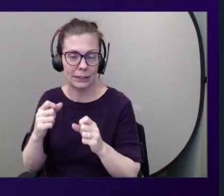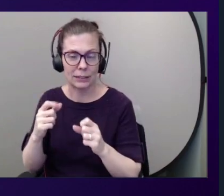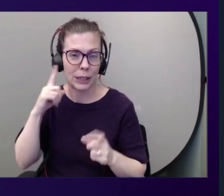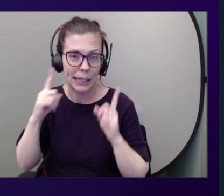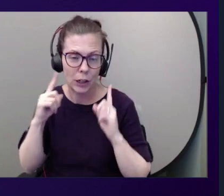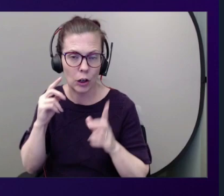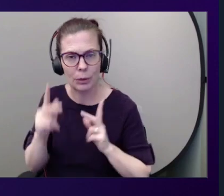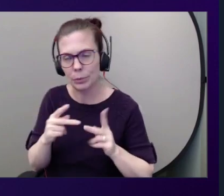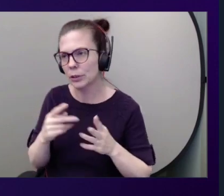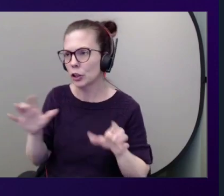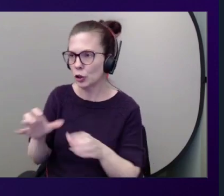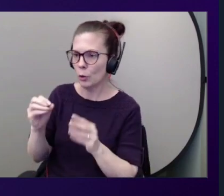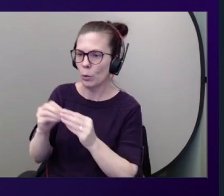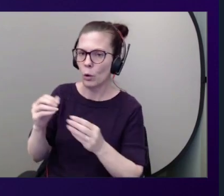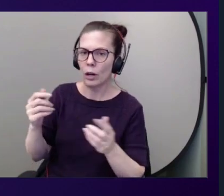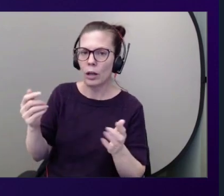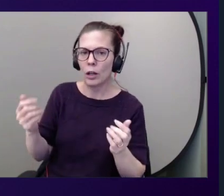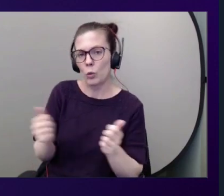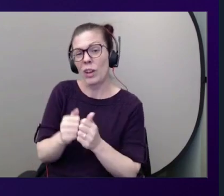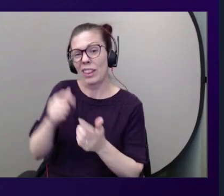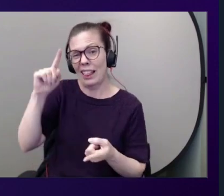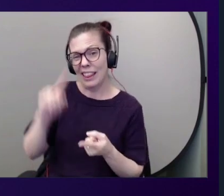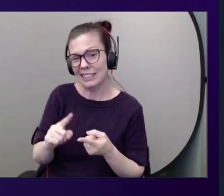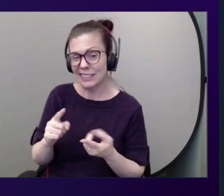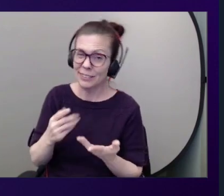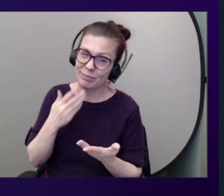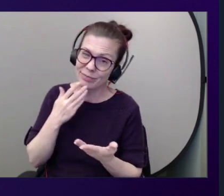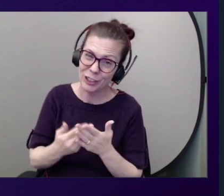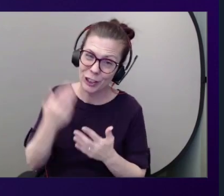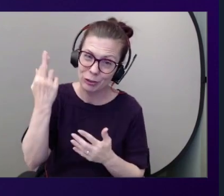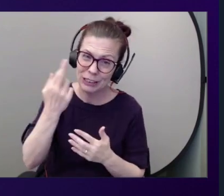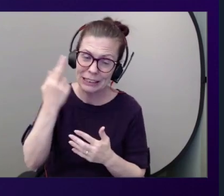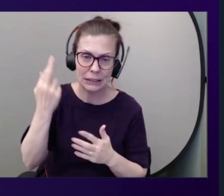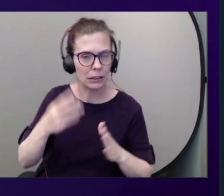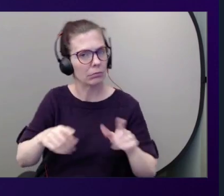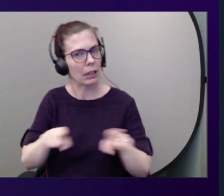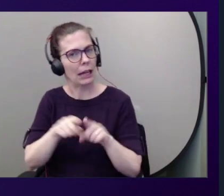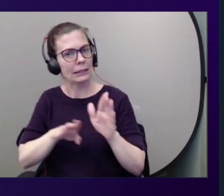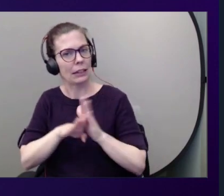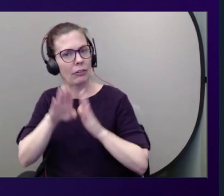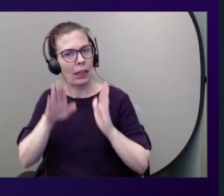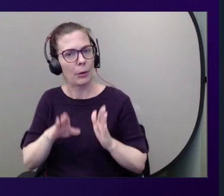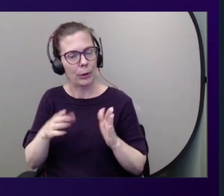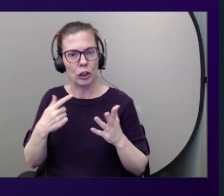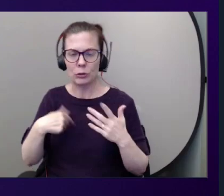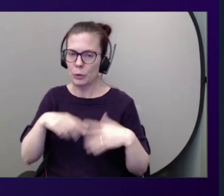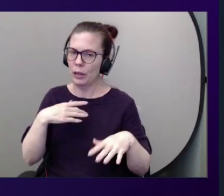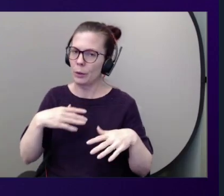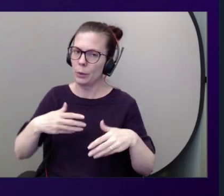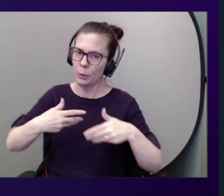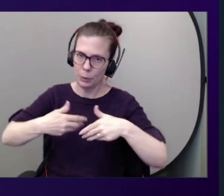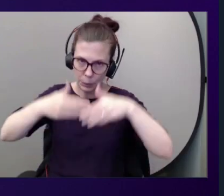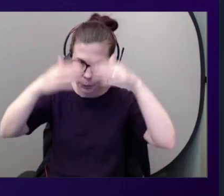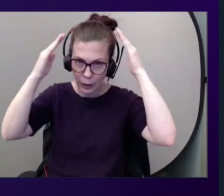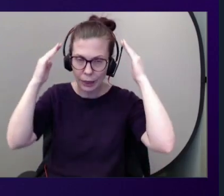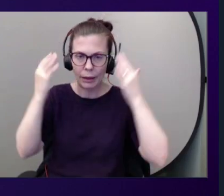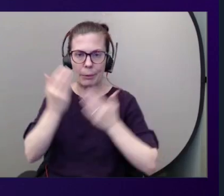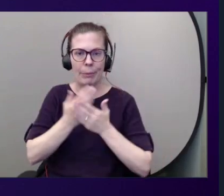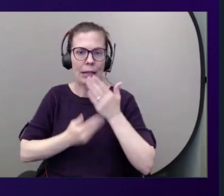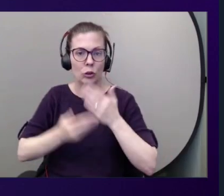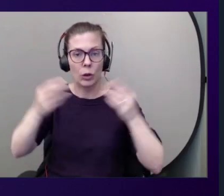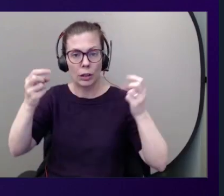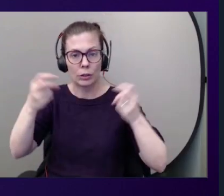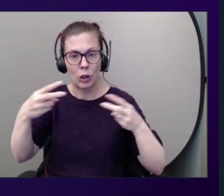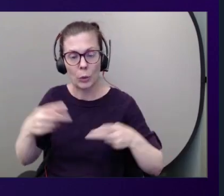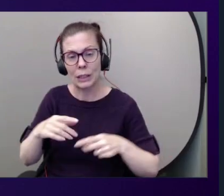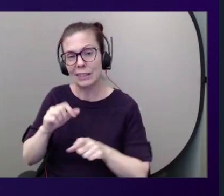with less lately, and that's a really good reason. So developers, as we talked about, have been buried in manual coding tasks and lots of endless